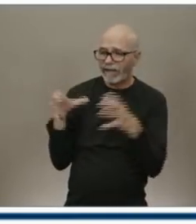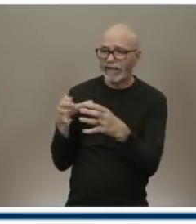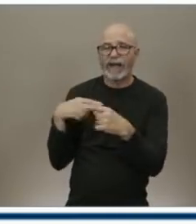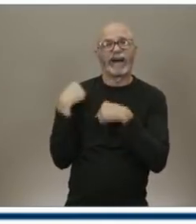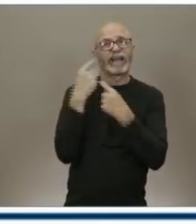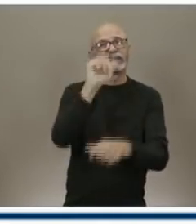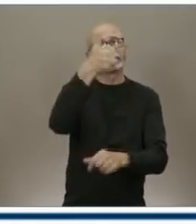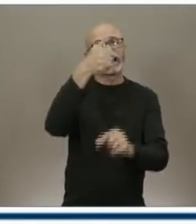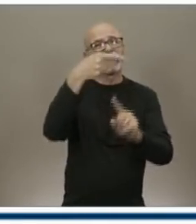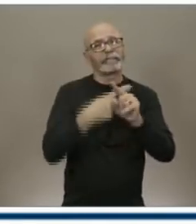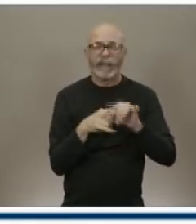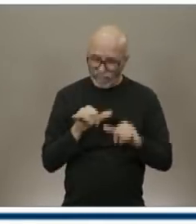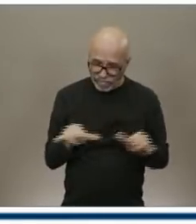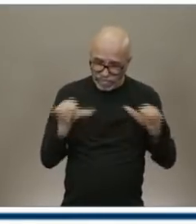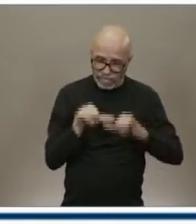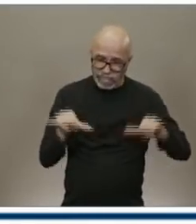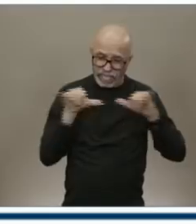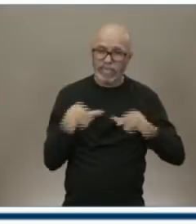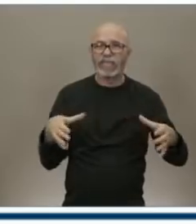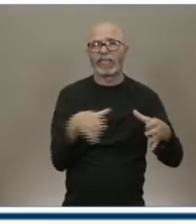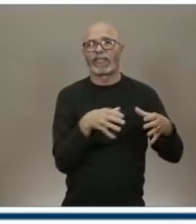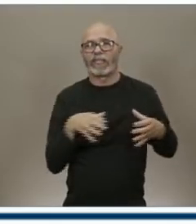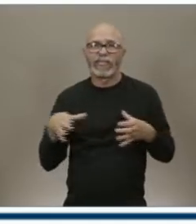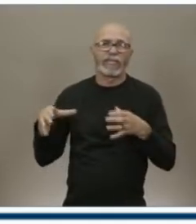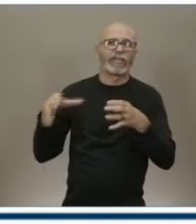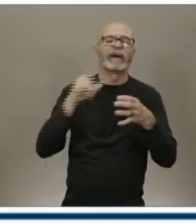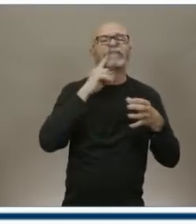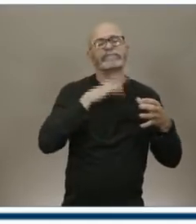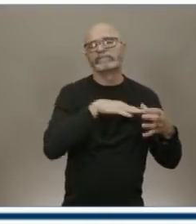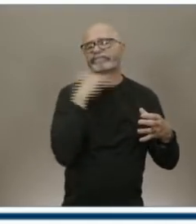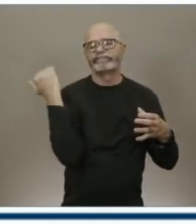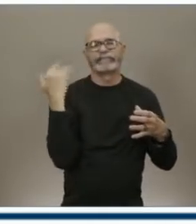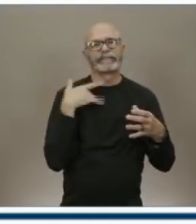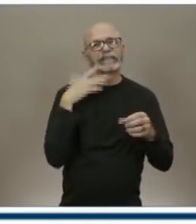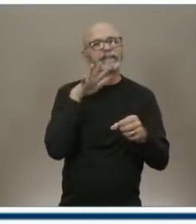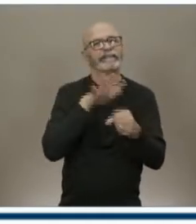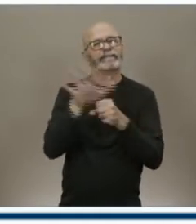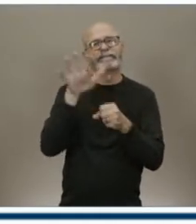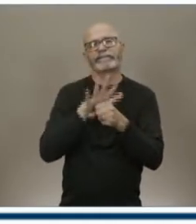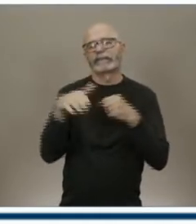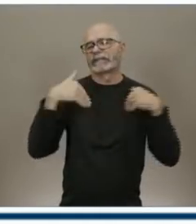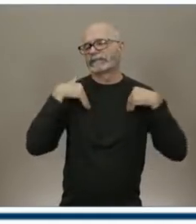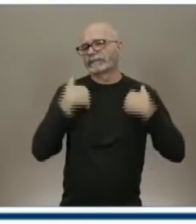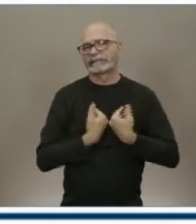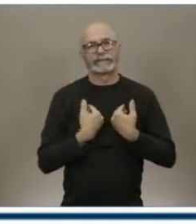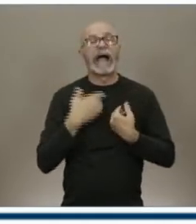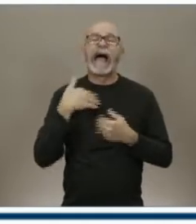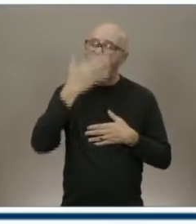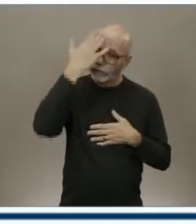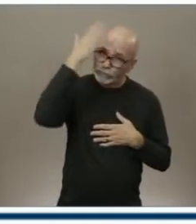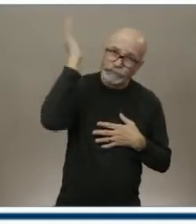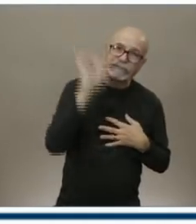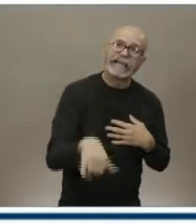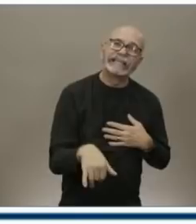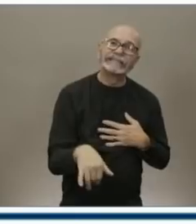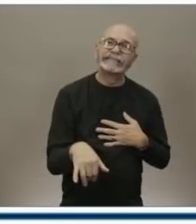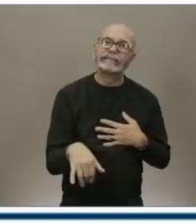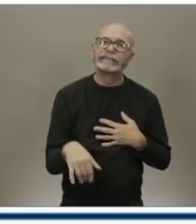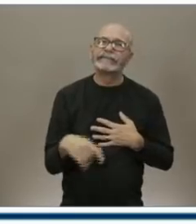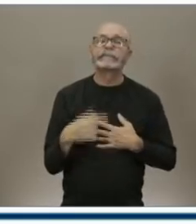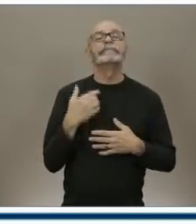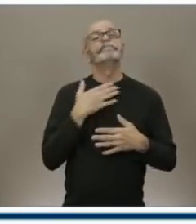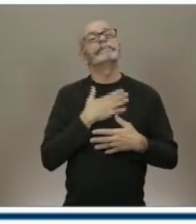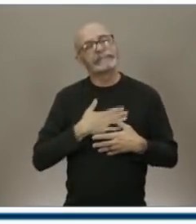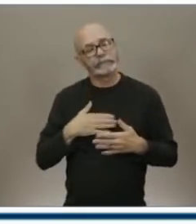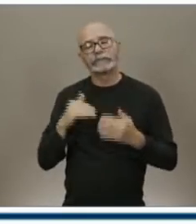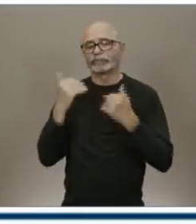I understand that. And I know it's challenging to have to, when we're asking you to limit your shopping, to postpone holiday